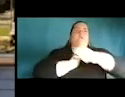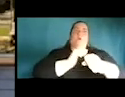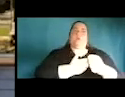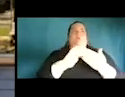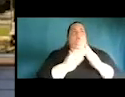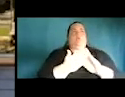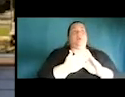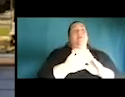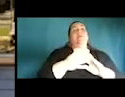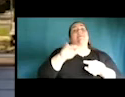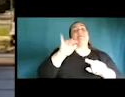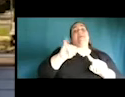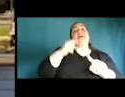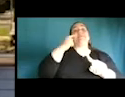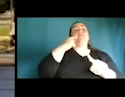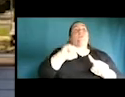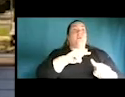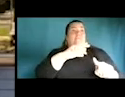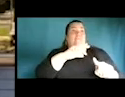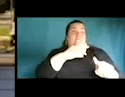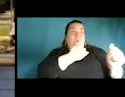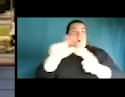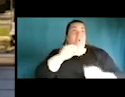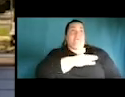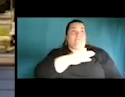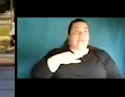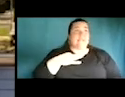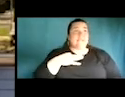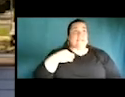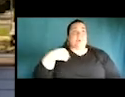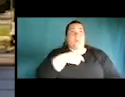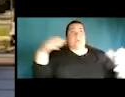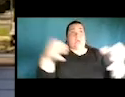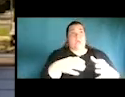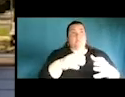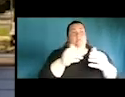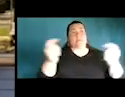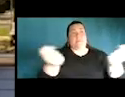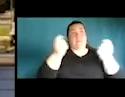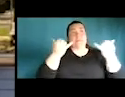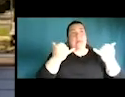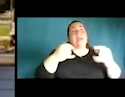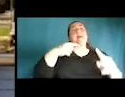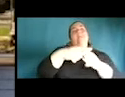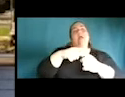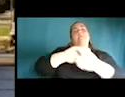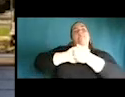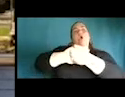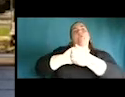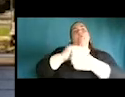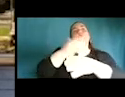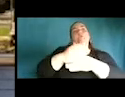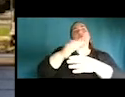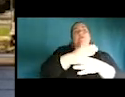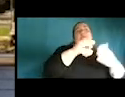which we are gathered to celebrate today, and also to the partnerships between students and teachers, advisors